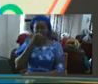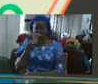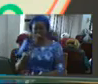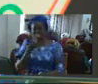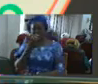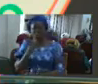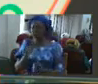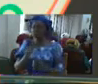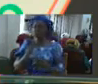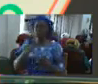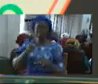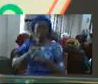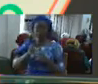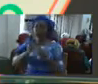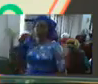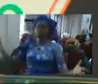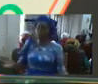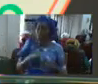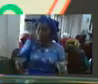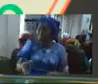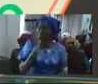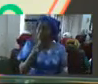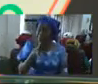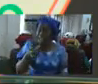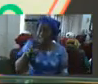But the mama in the buka,